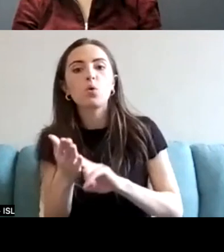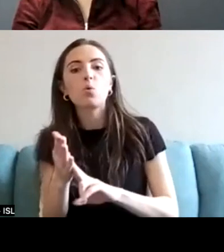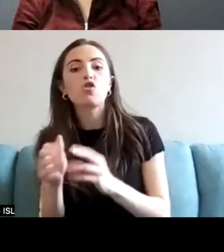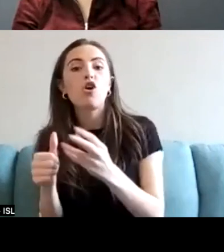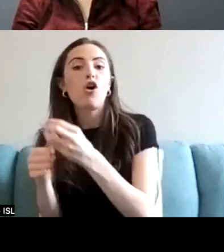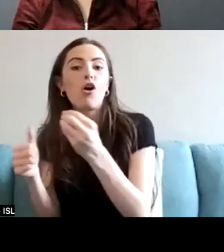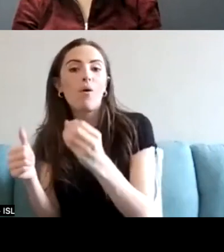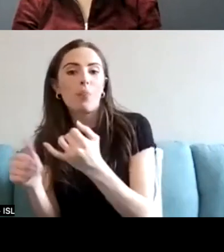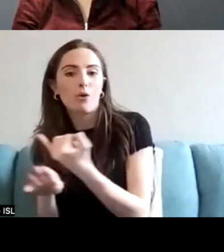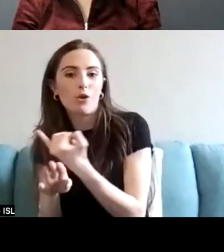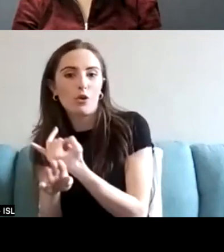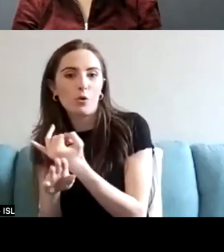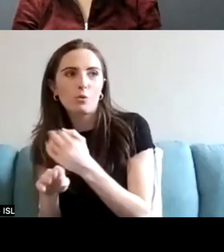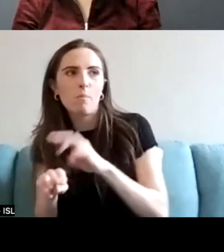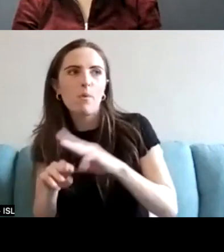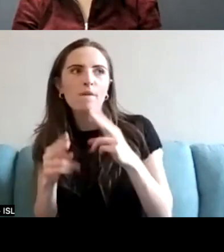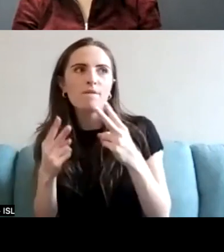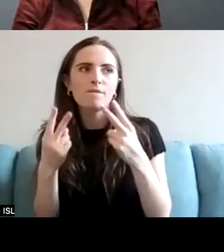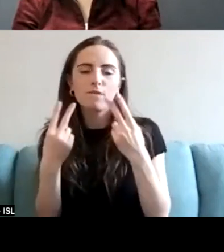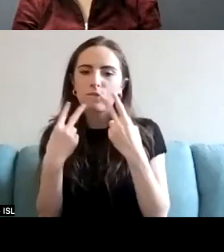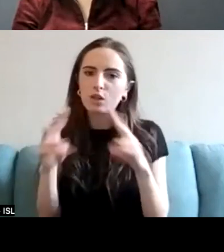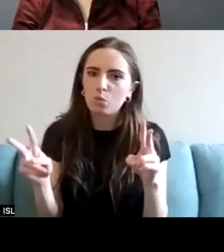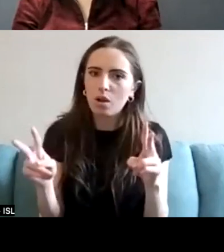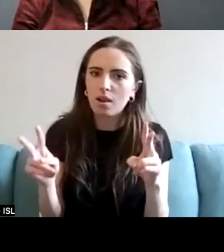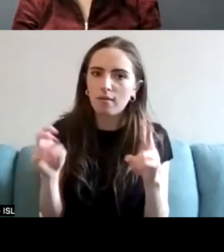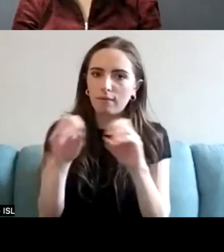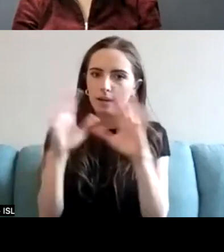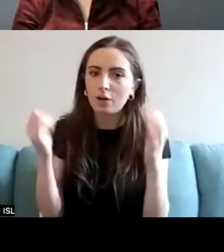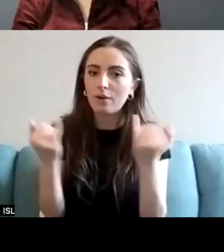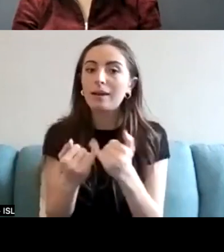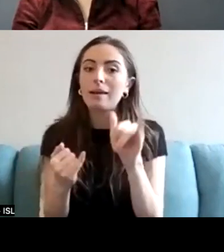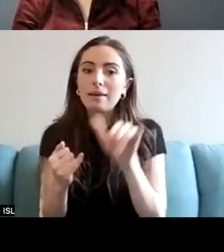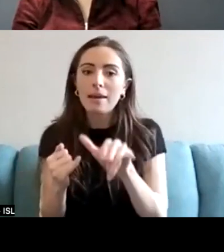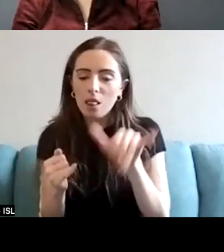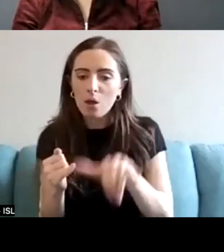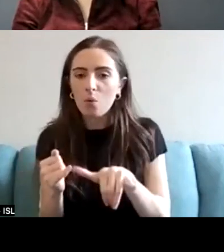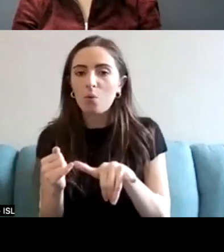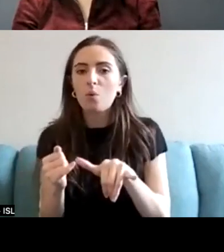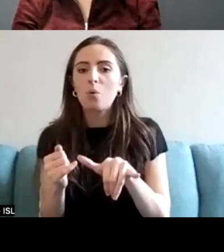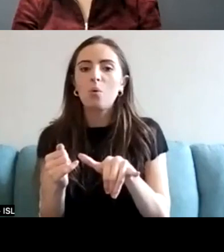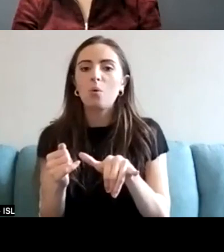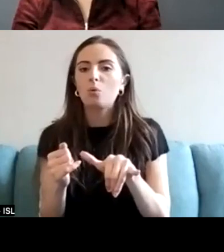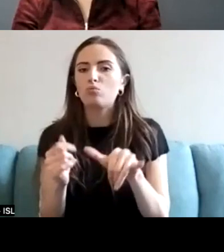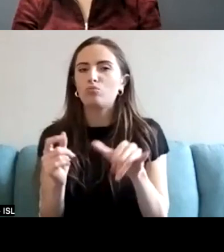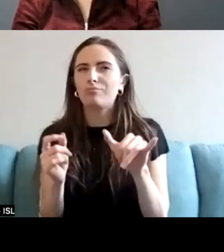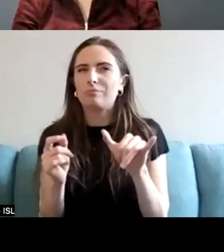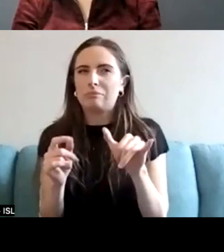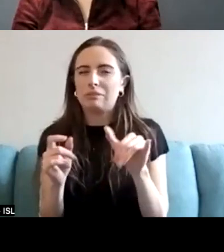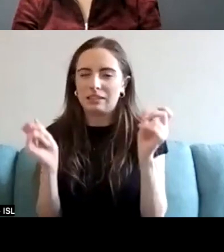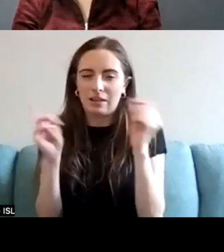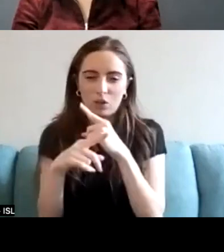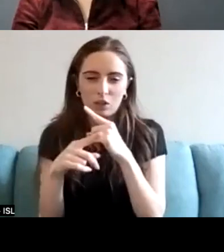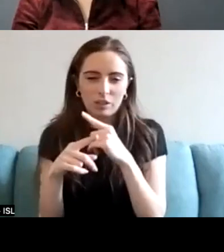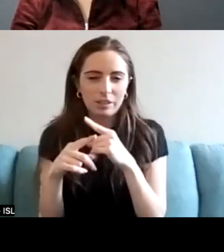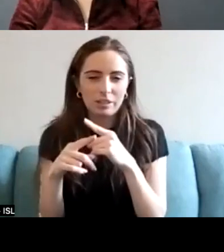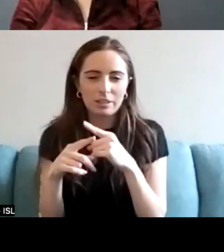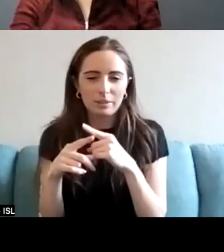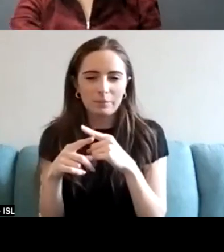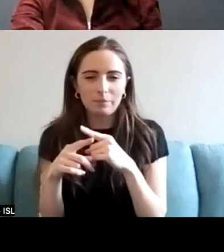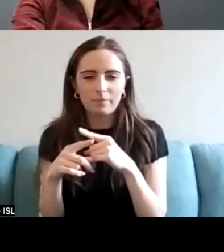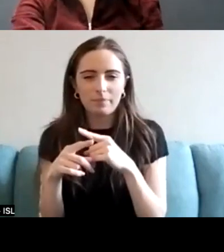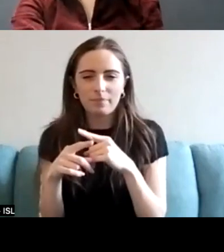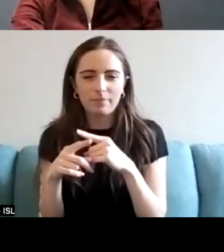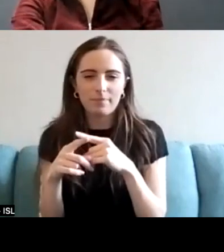a little bit more visible. And I know that question mentioned yellow. Yellow can be a tricky one because obviously it's not